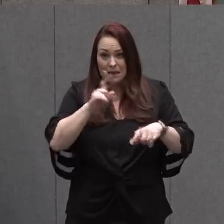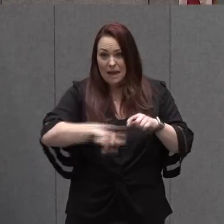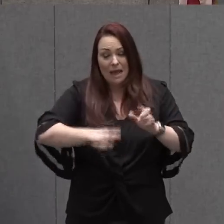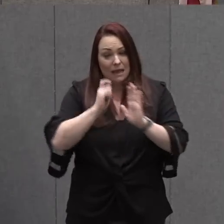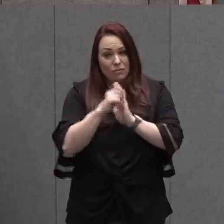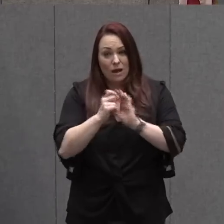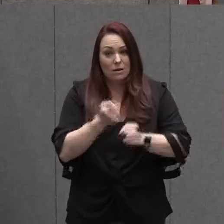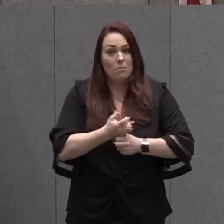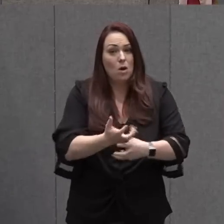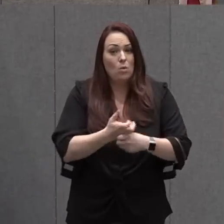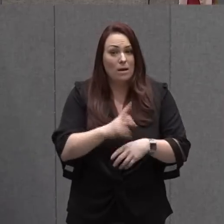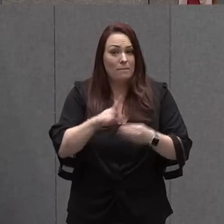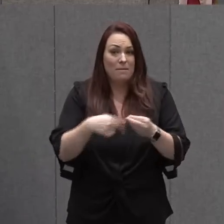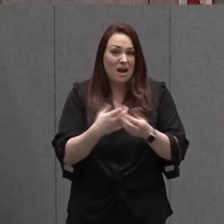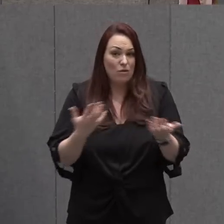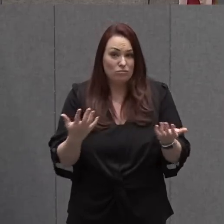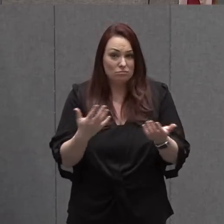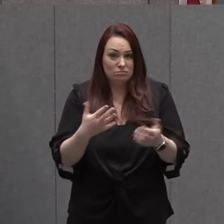about one.